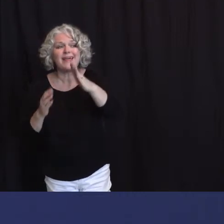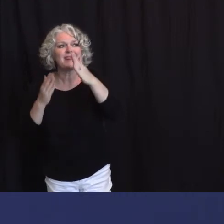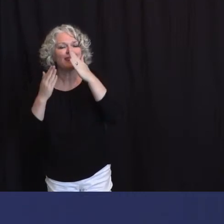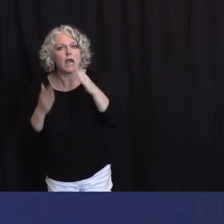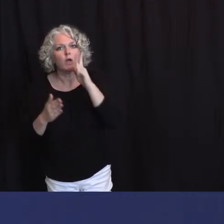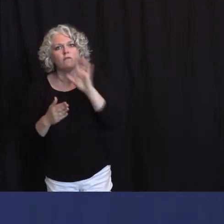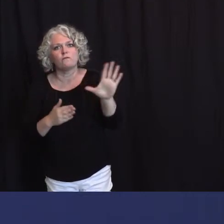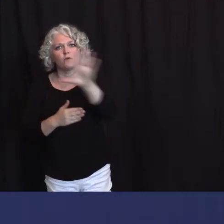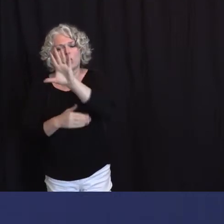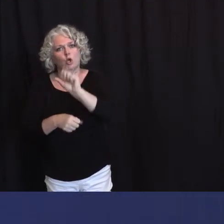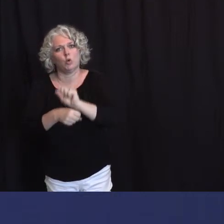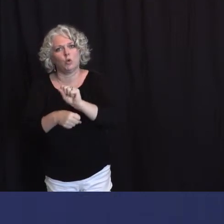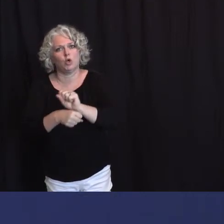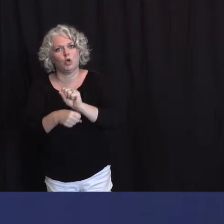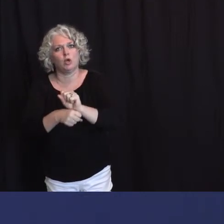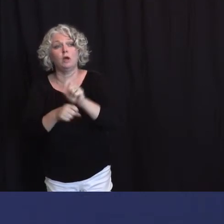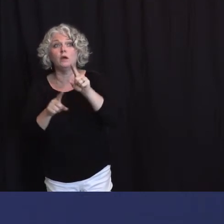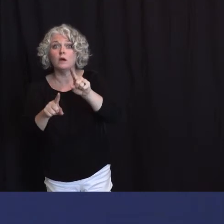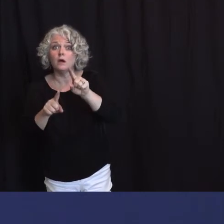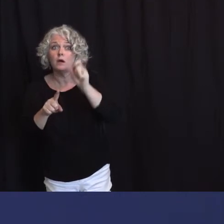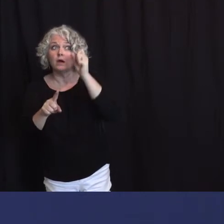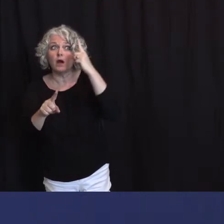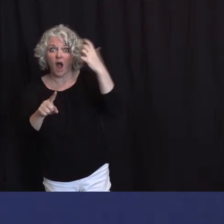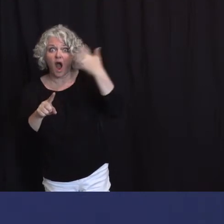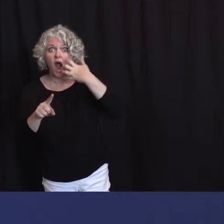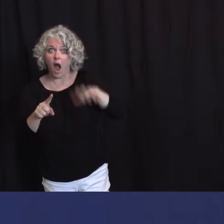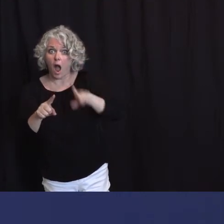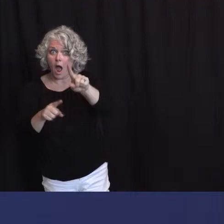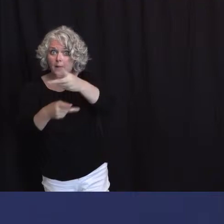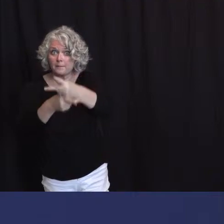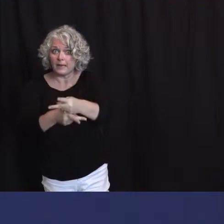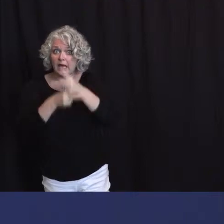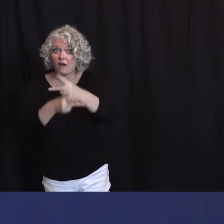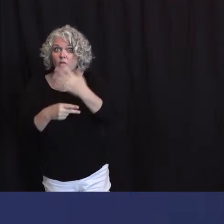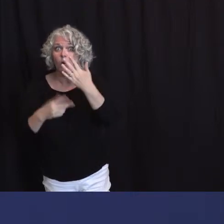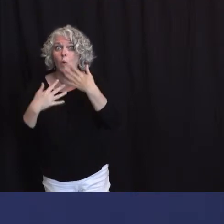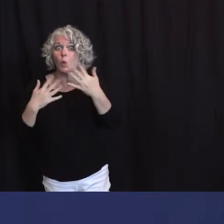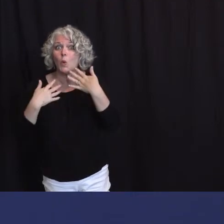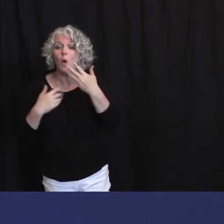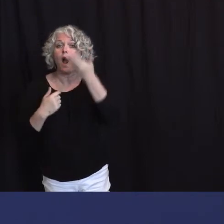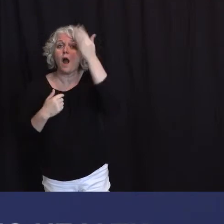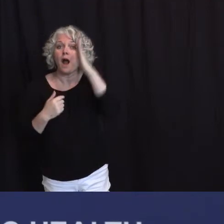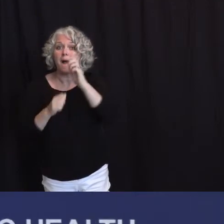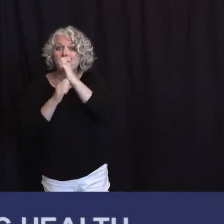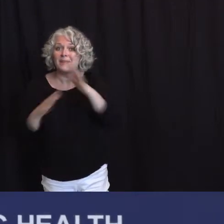Stay cool in this heat. Stay safe. God bless. We'll see you on Wednesday.